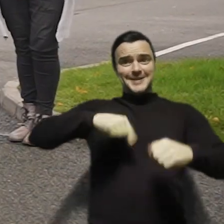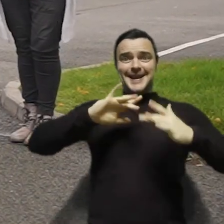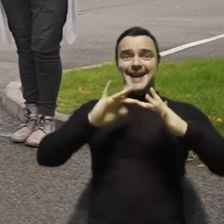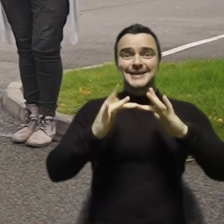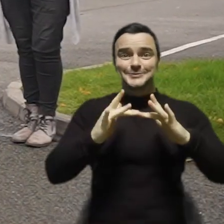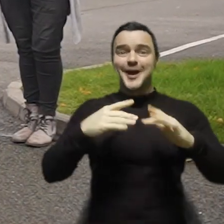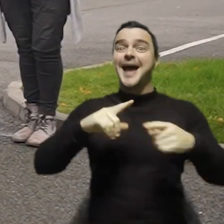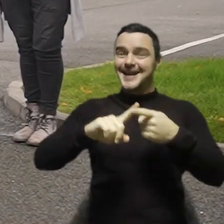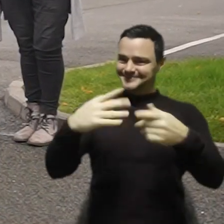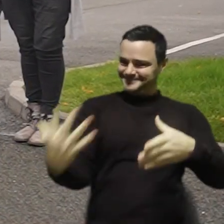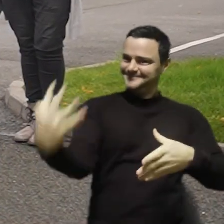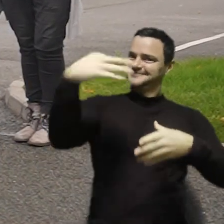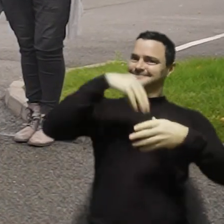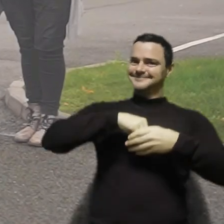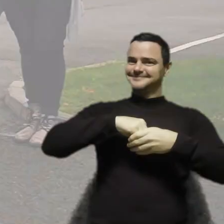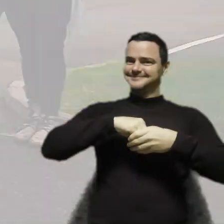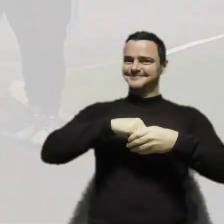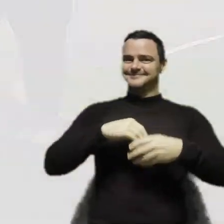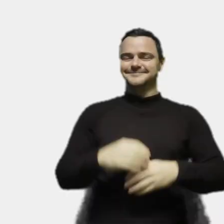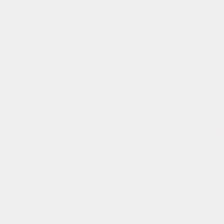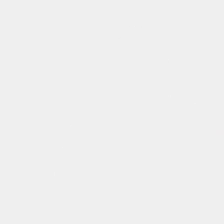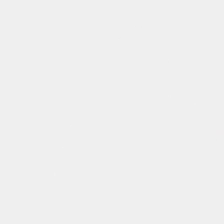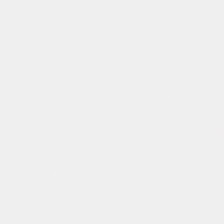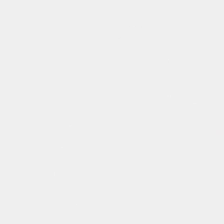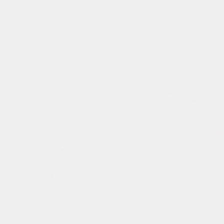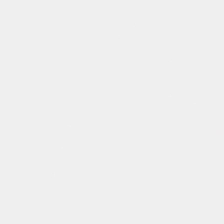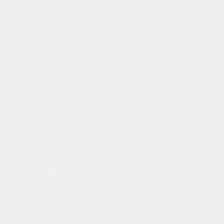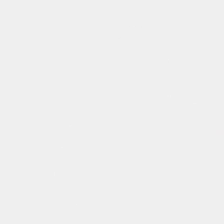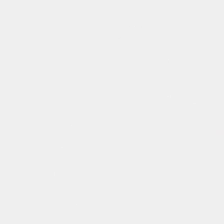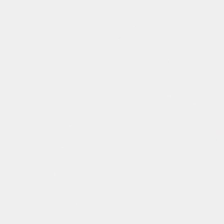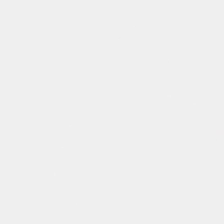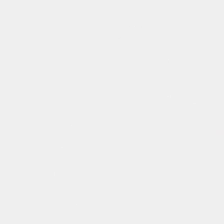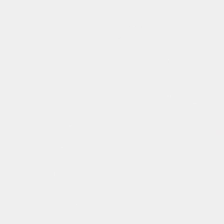encourage everybody to find out about the network and look into getting involved.